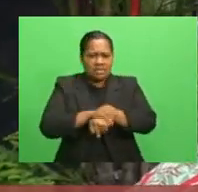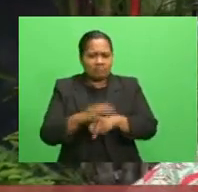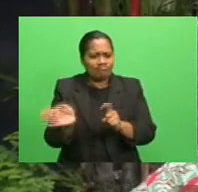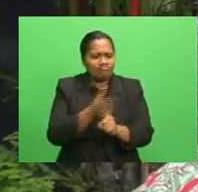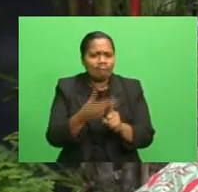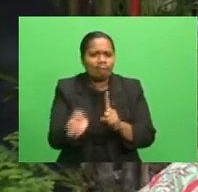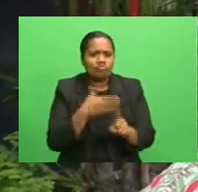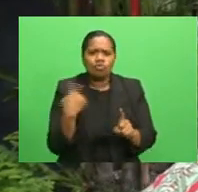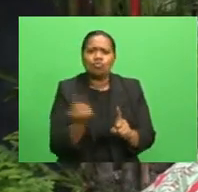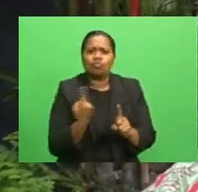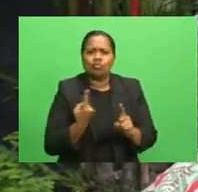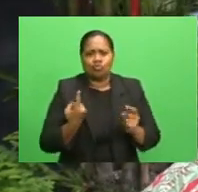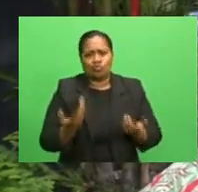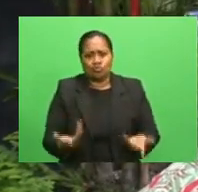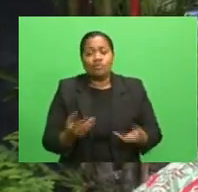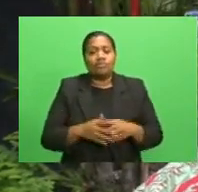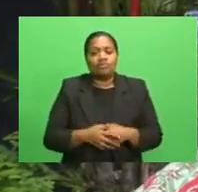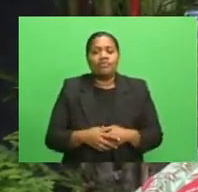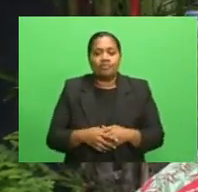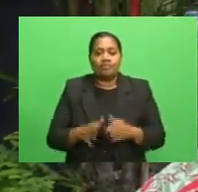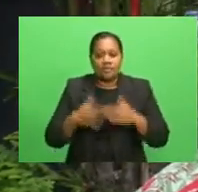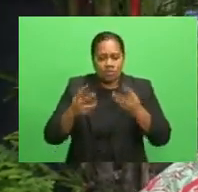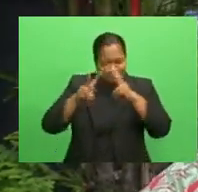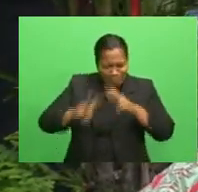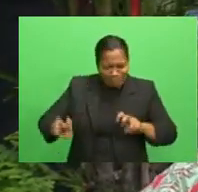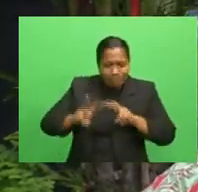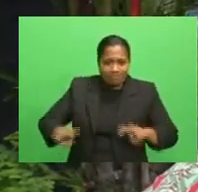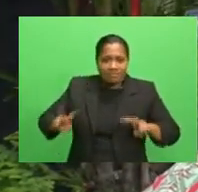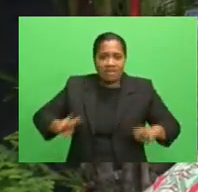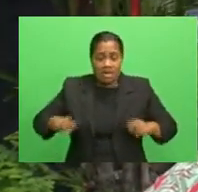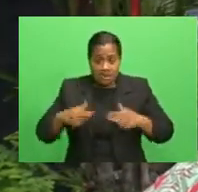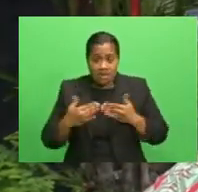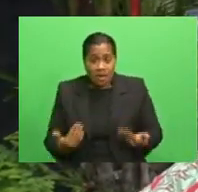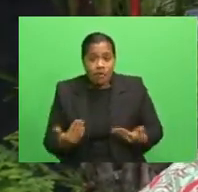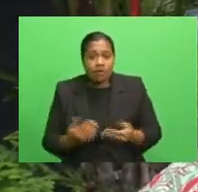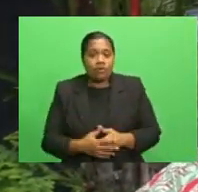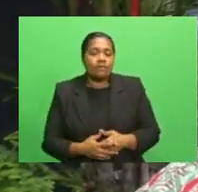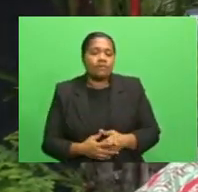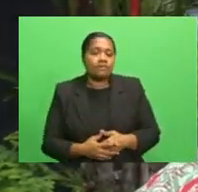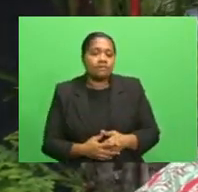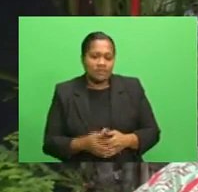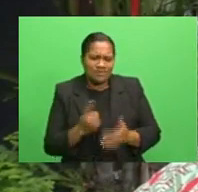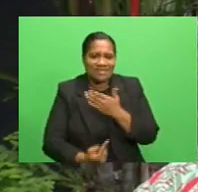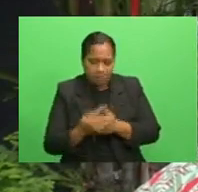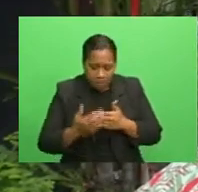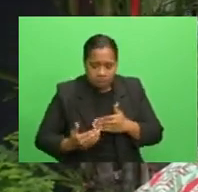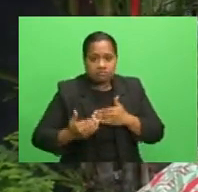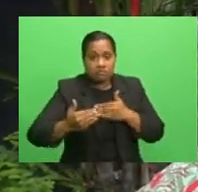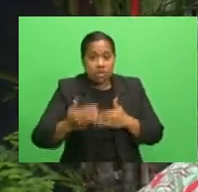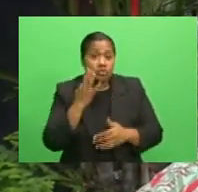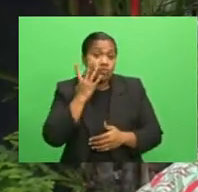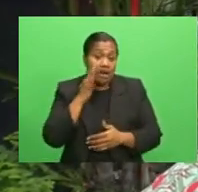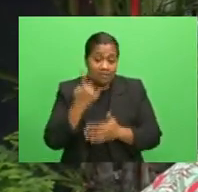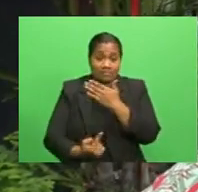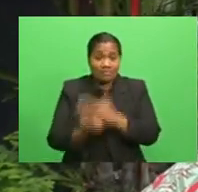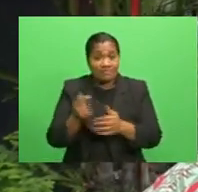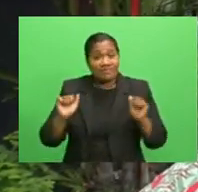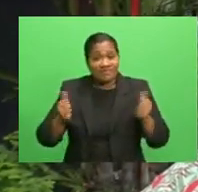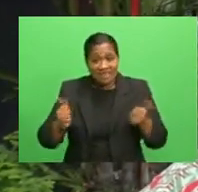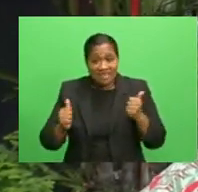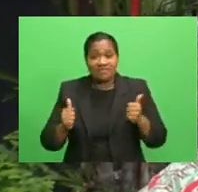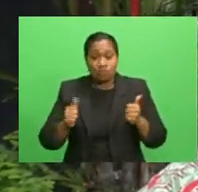the claims have been made against. The investigation will be has commenced. So once that is done, once we have managed